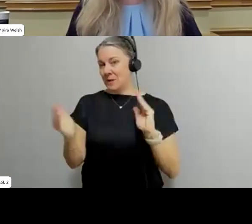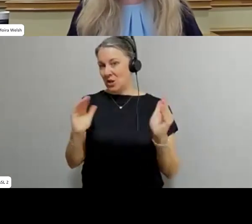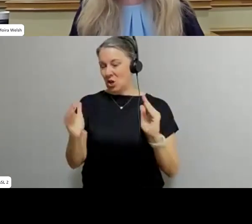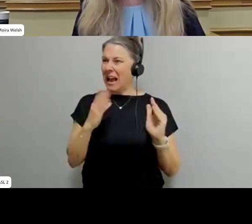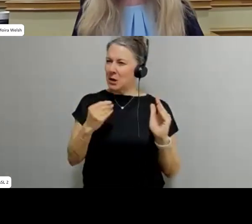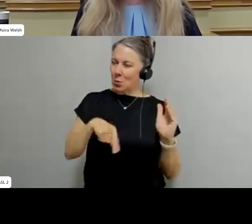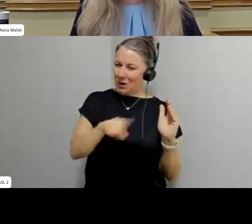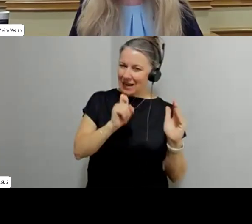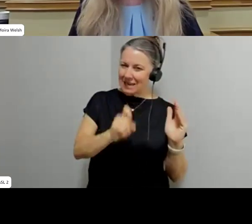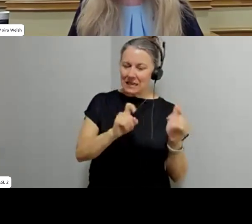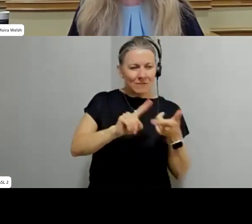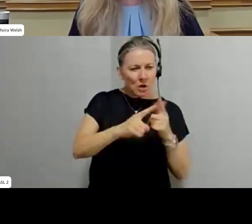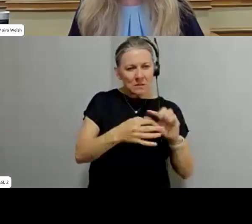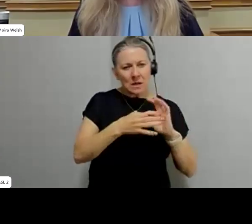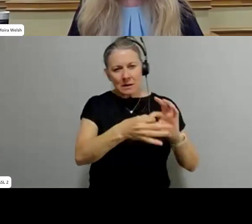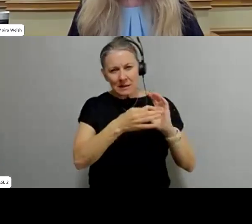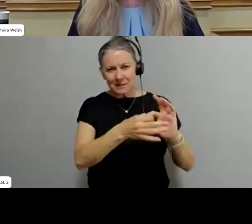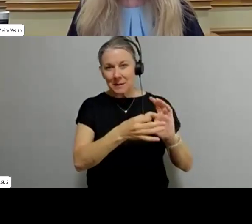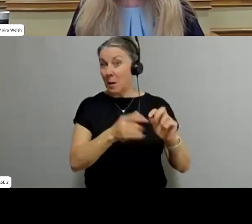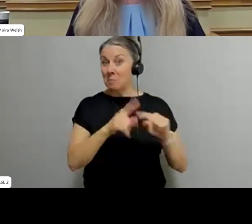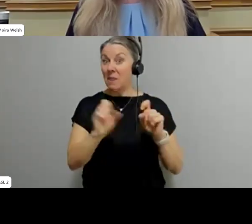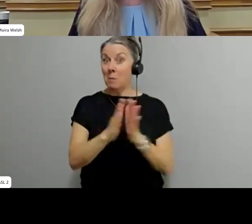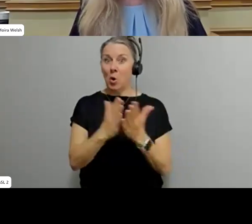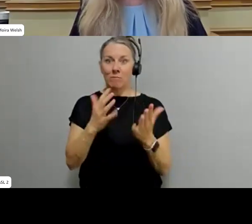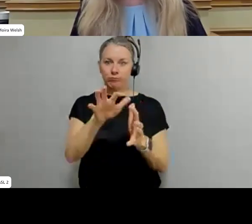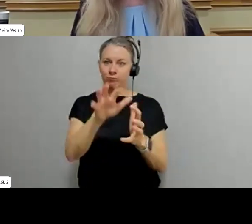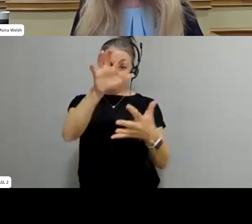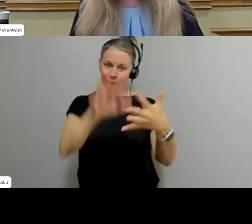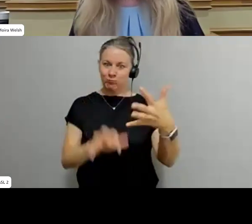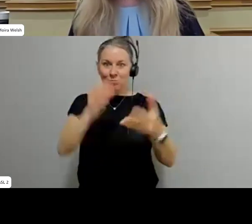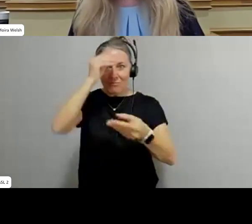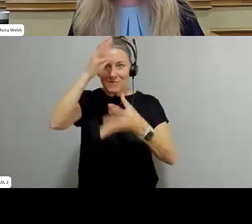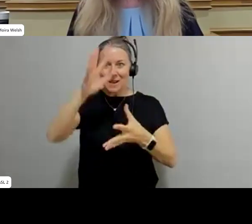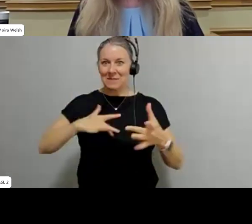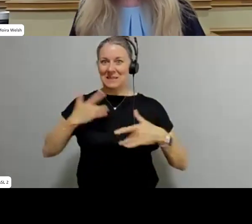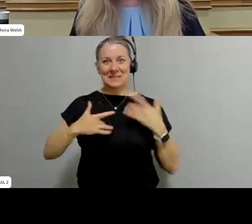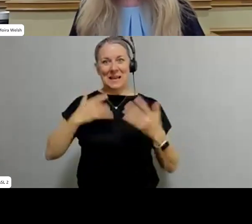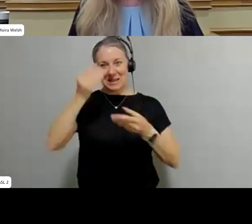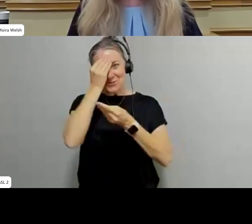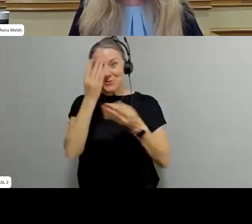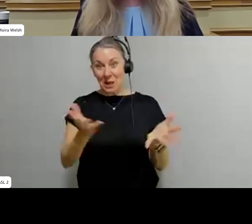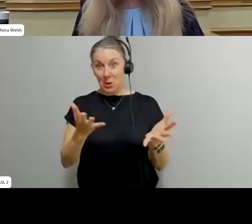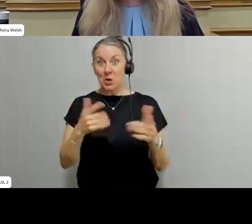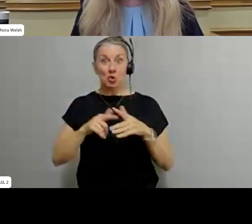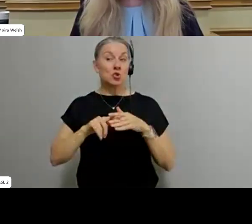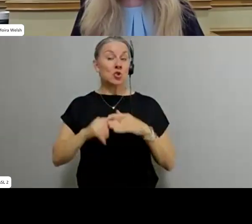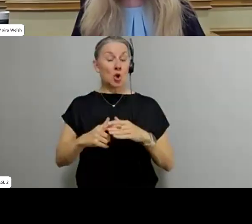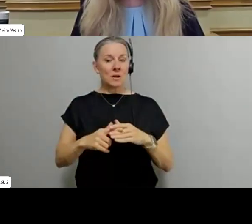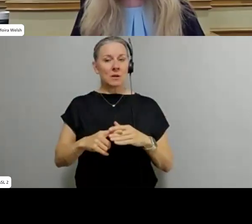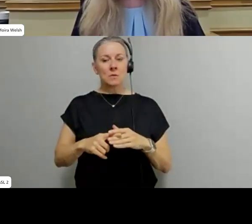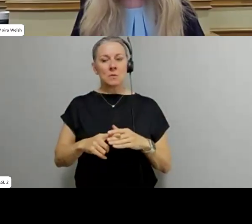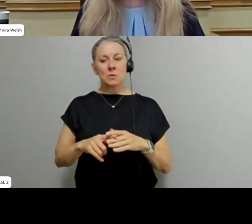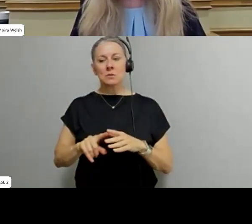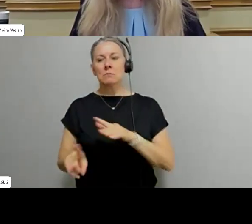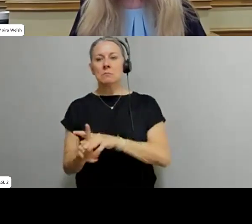But there's a lot of information packed into that, and I'm really excited to say that it's starting to create new conversations as I go